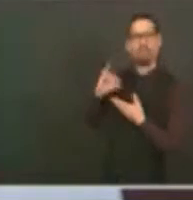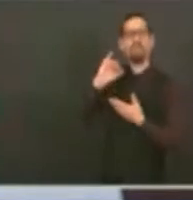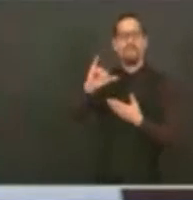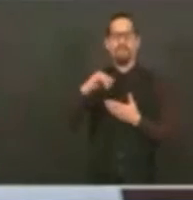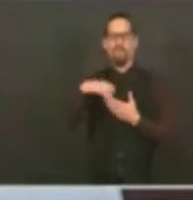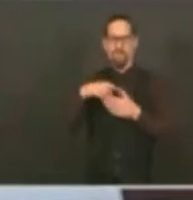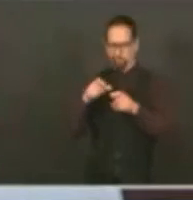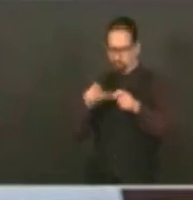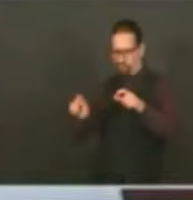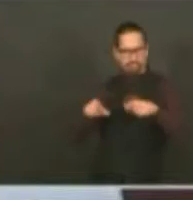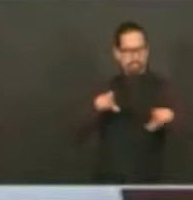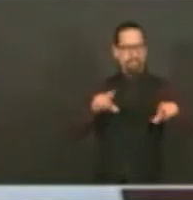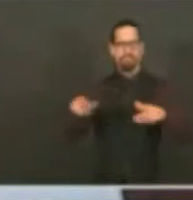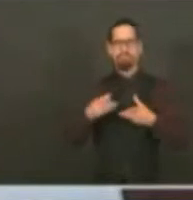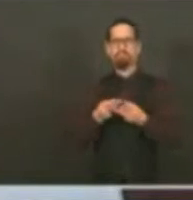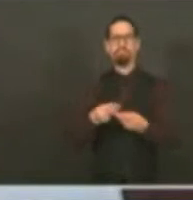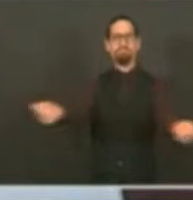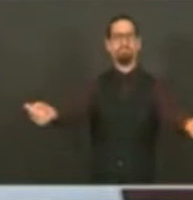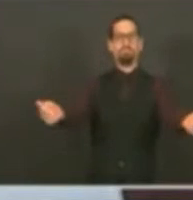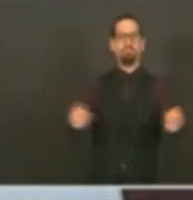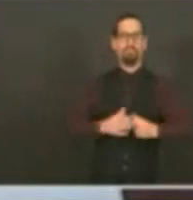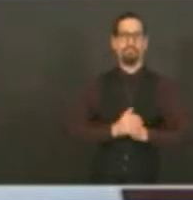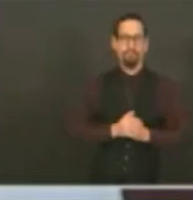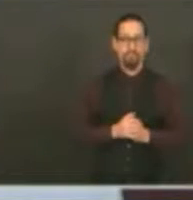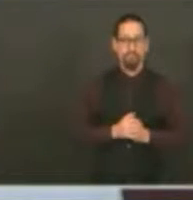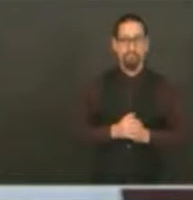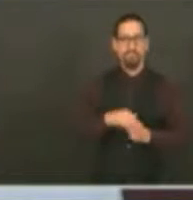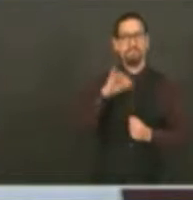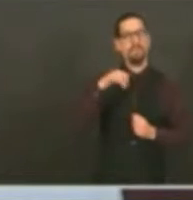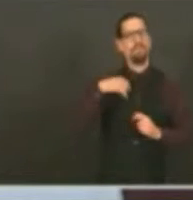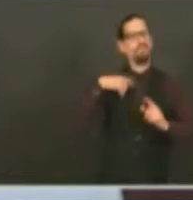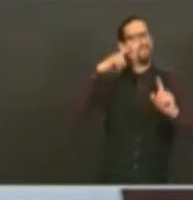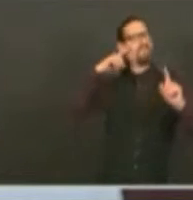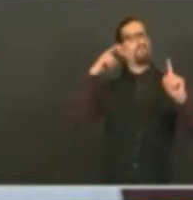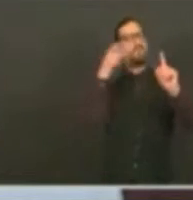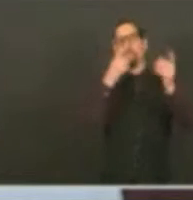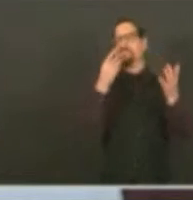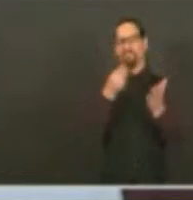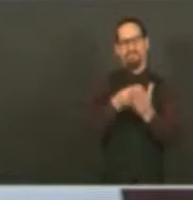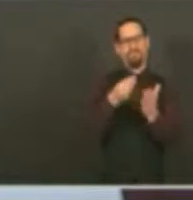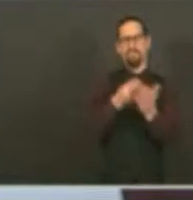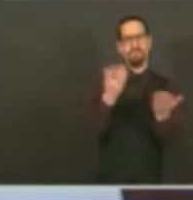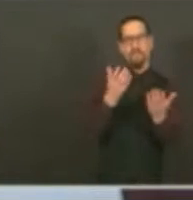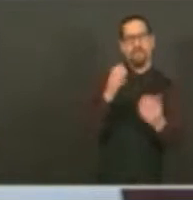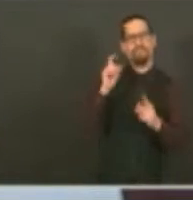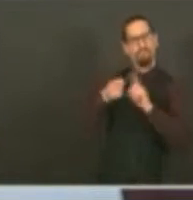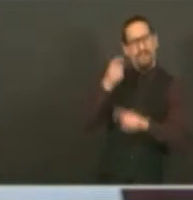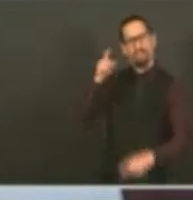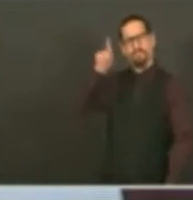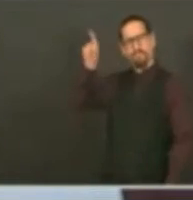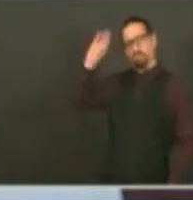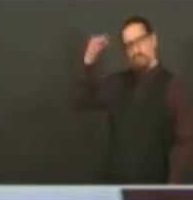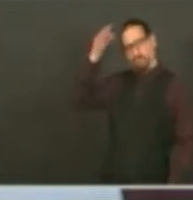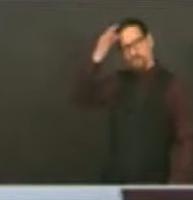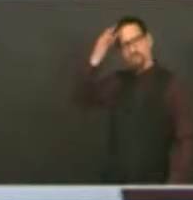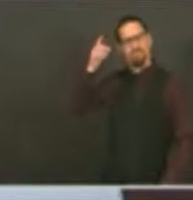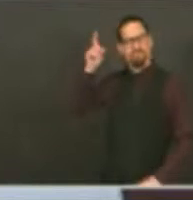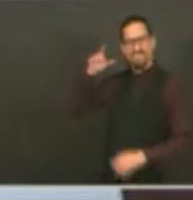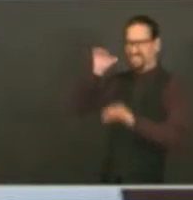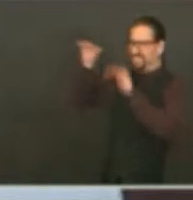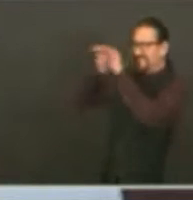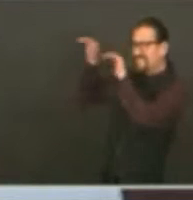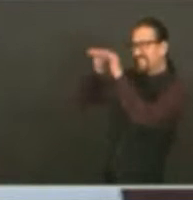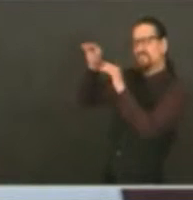It is my hope that the federal government or Congress passes another stimulus, which includes small businesses and individuals and rental